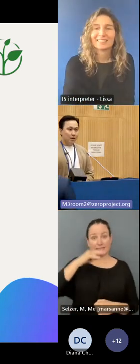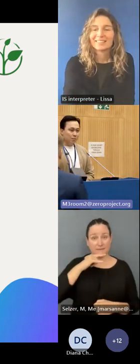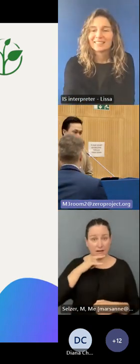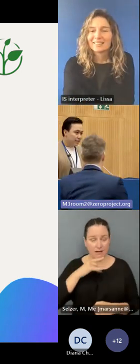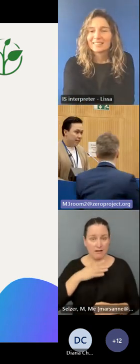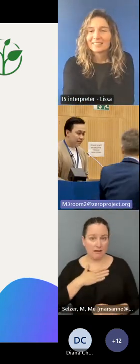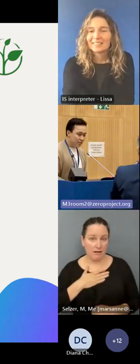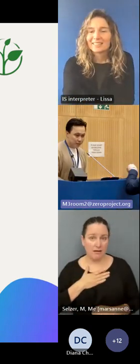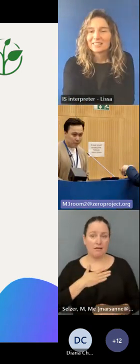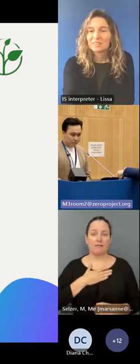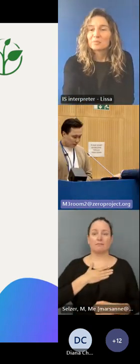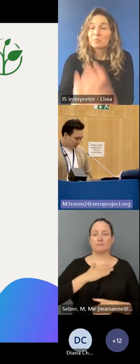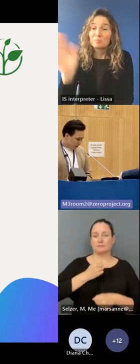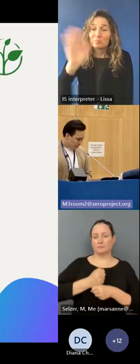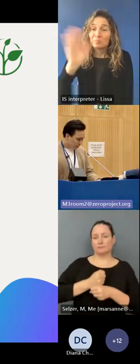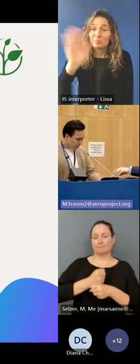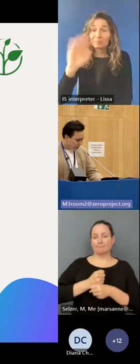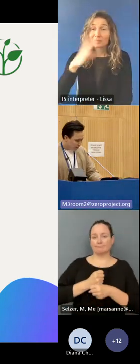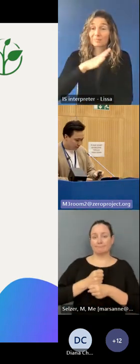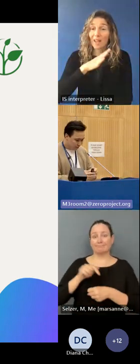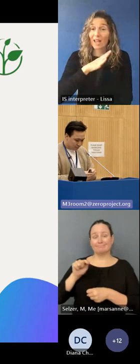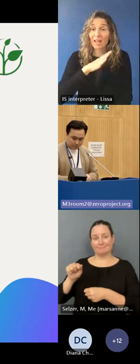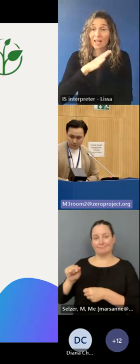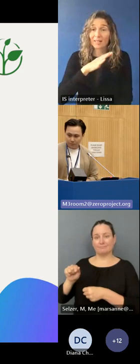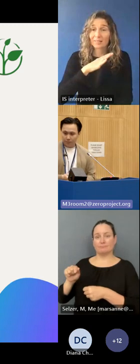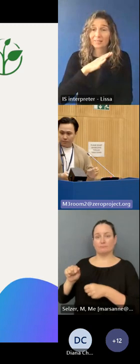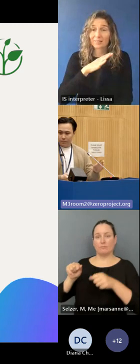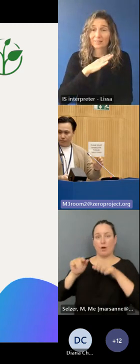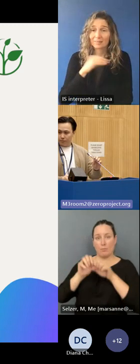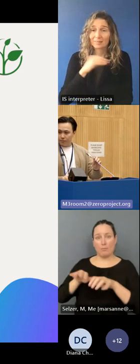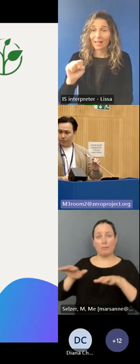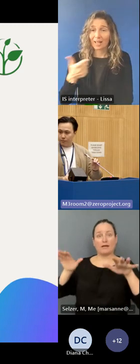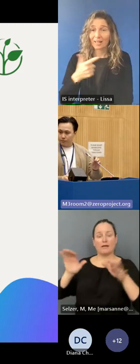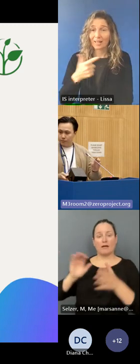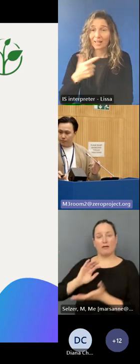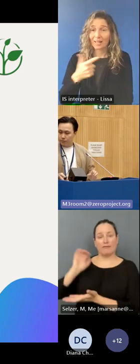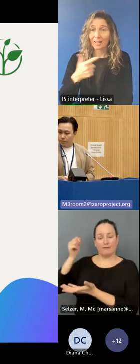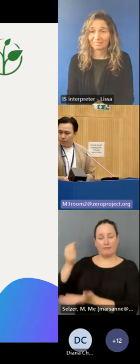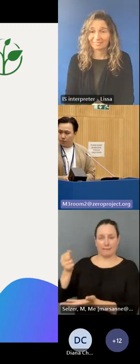working at public fund ITeachMe. Thank you.